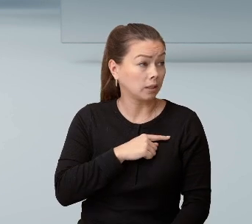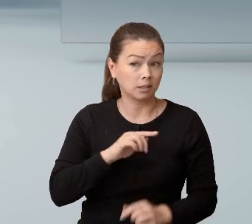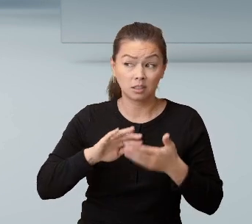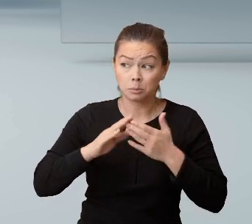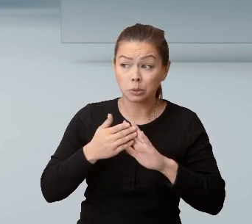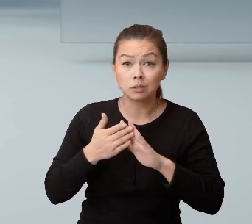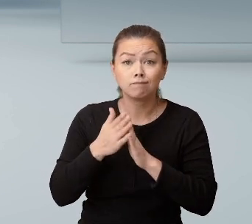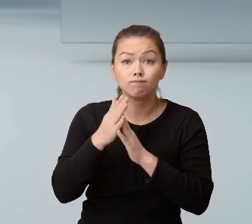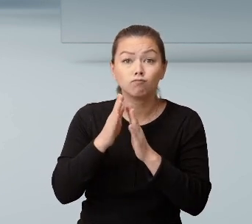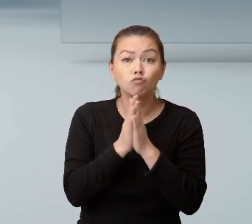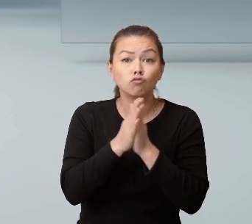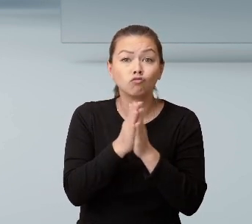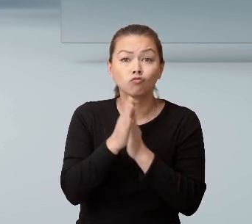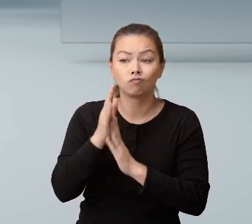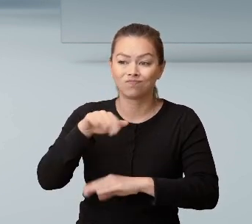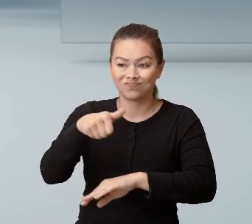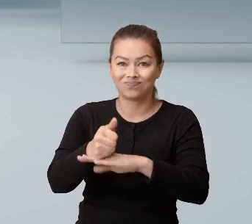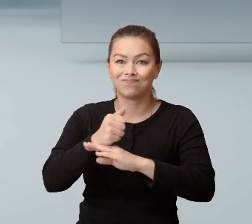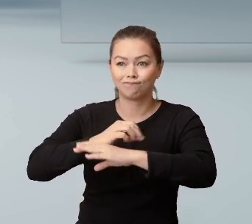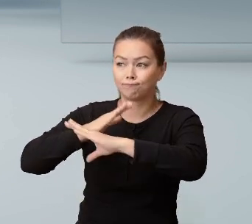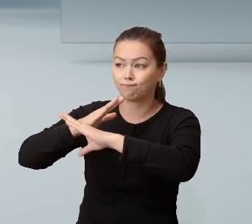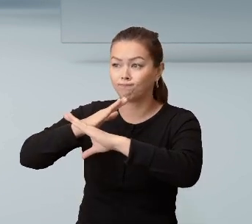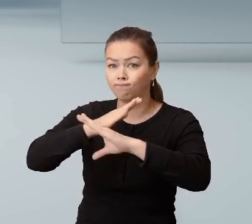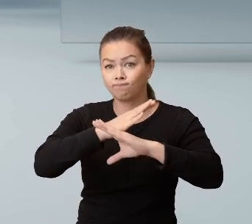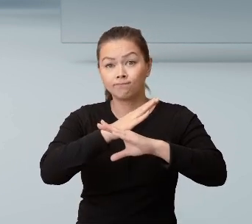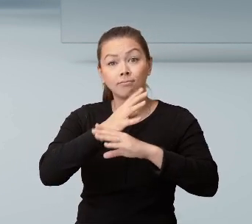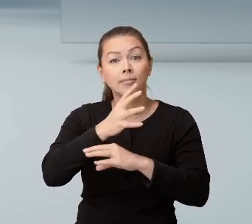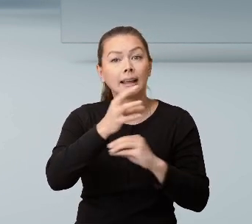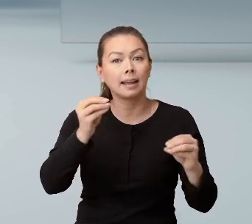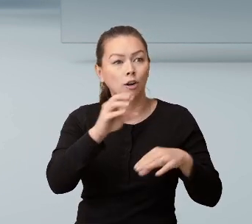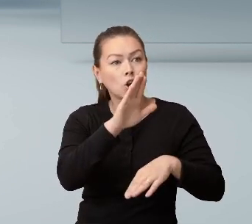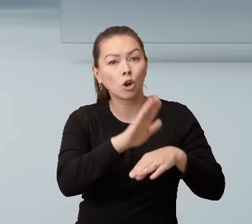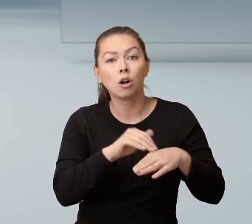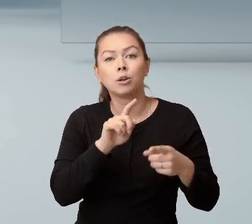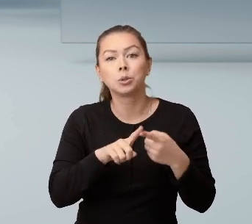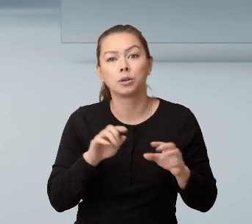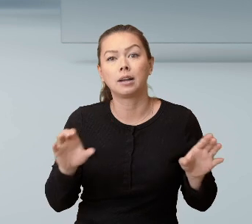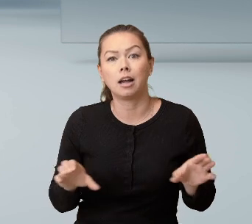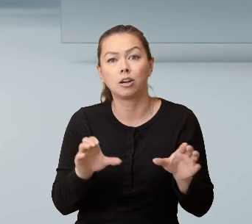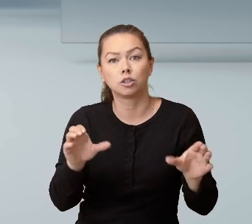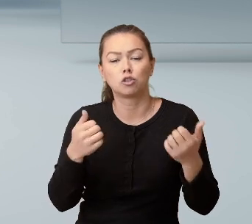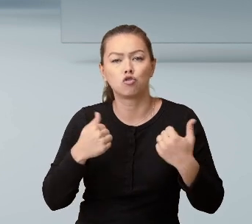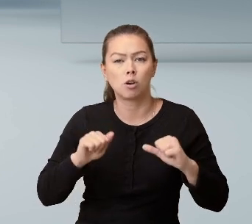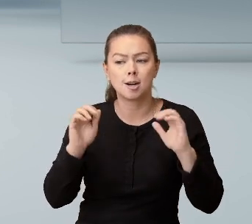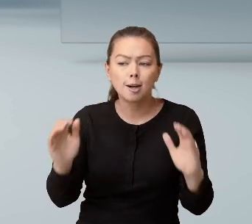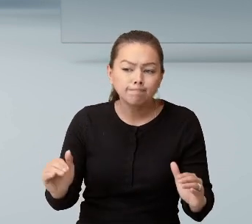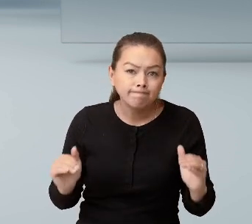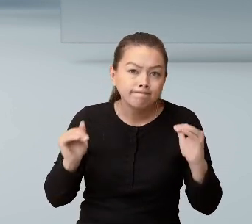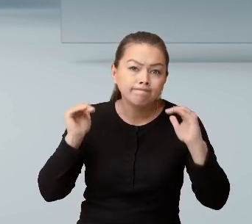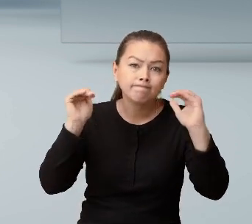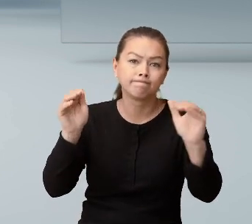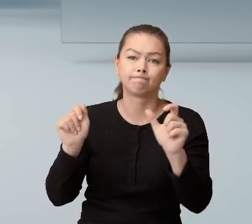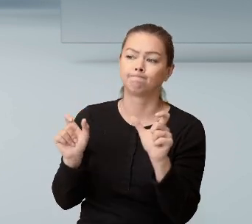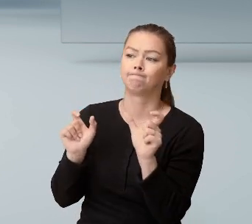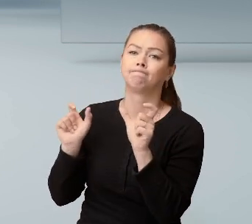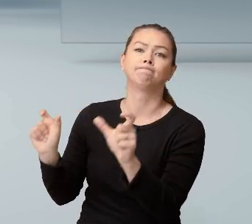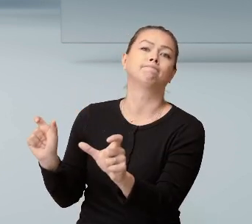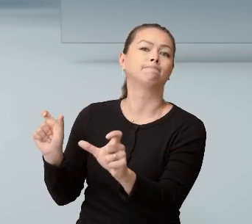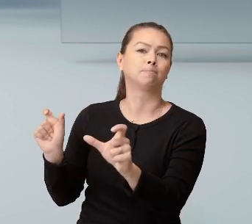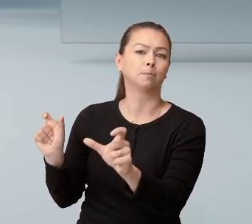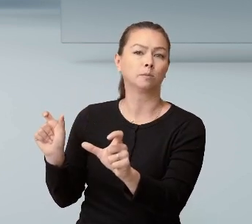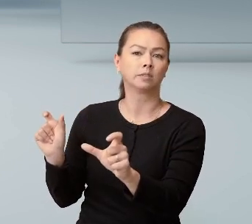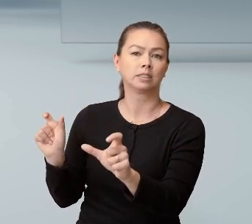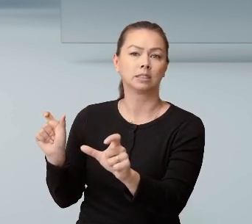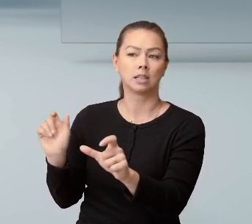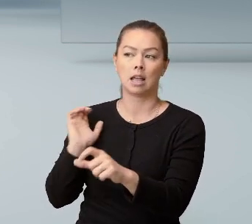to still put together our defenses and a call to action to make it more difficult for attackers to infiltrate